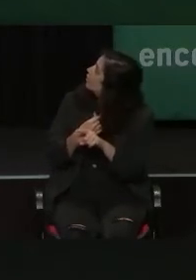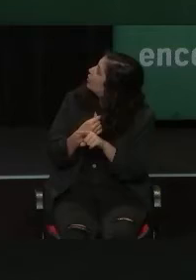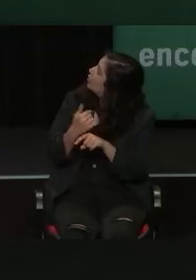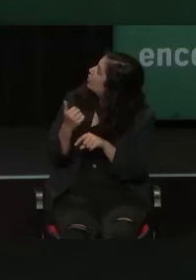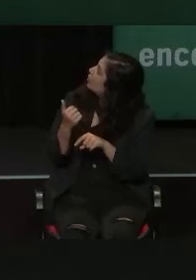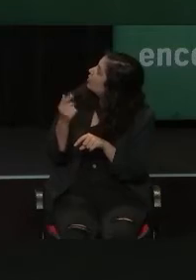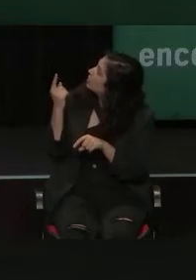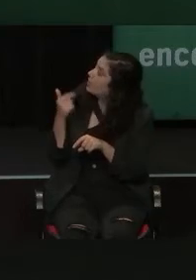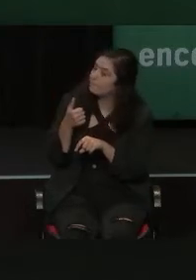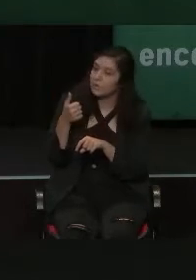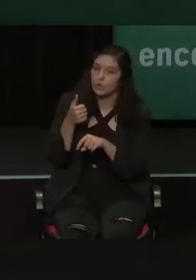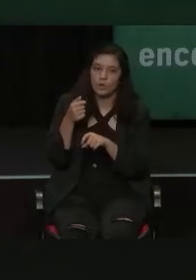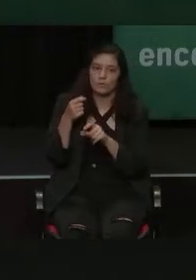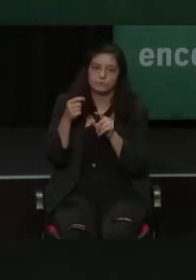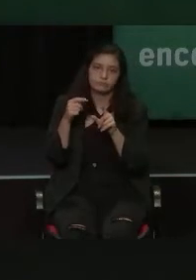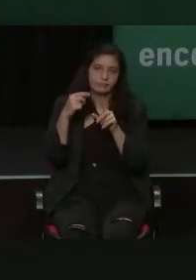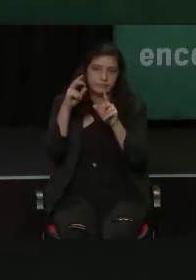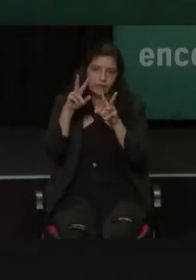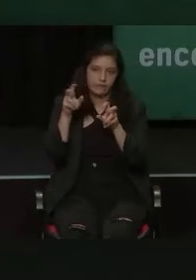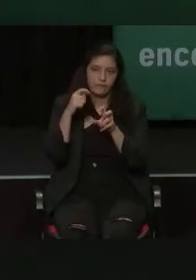a complex and structured